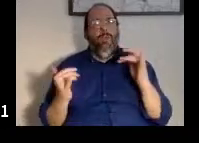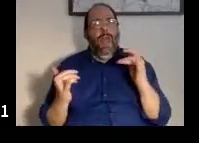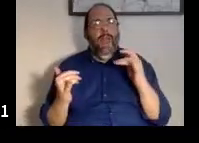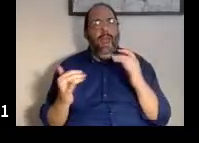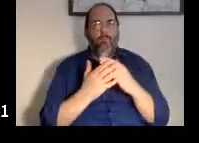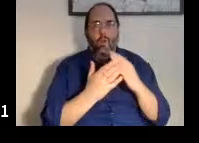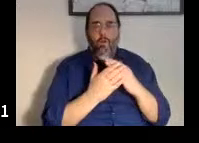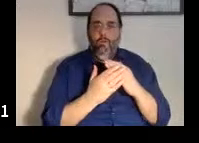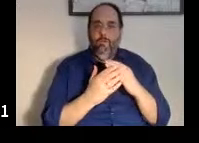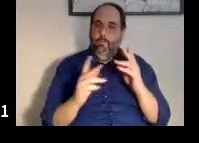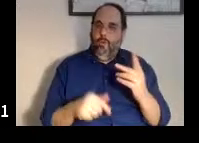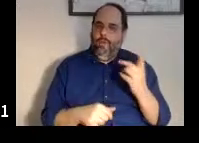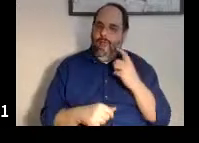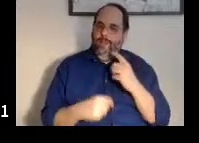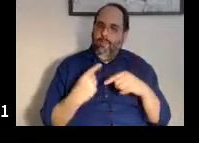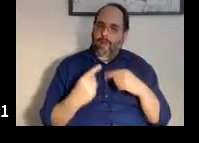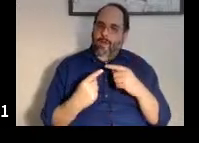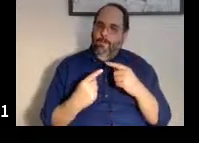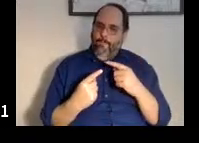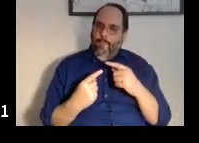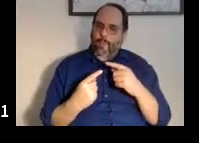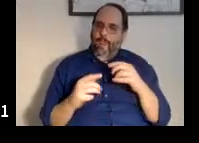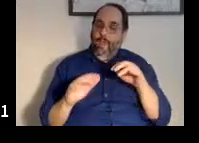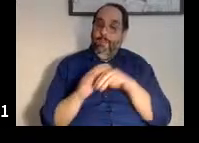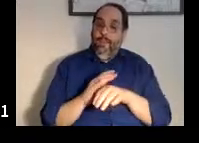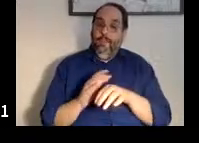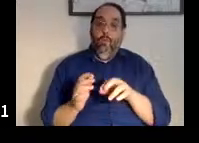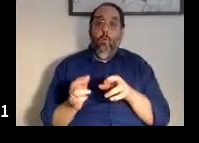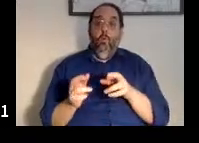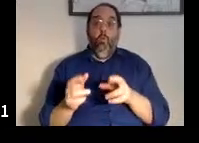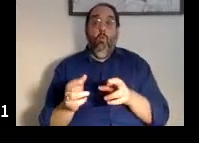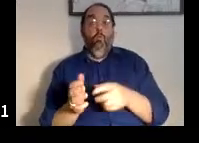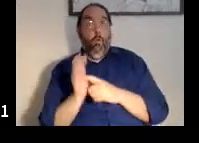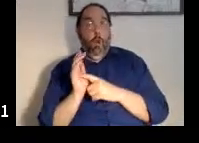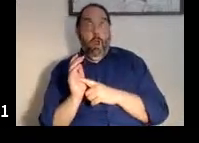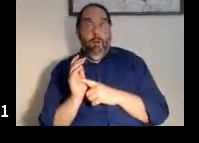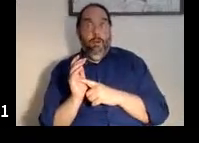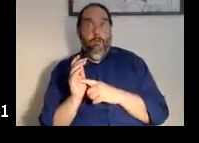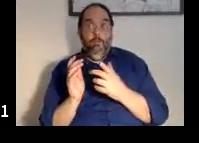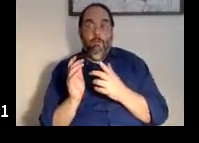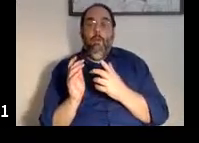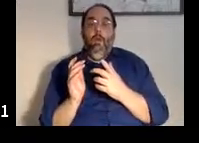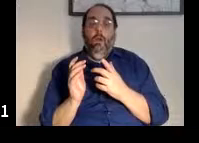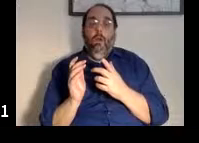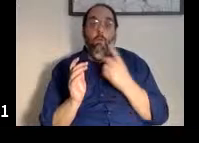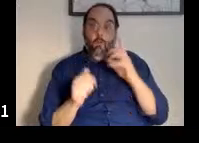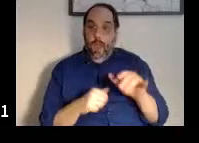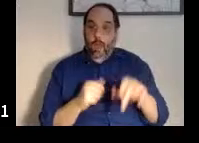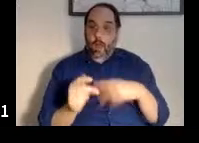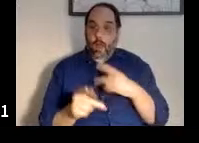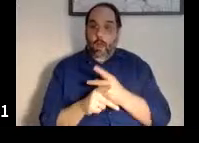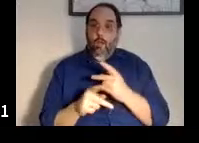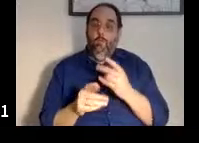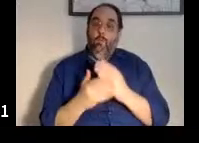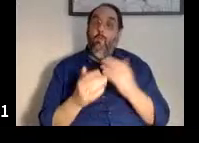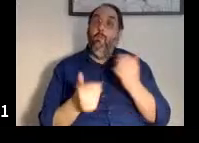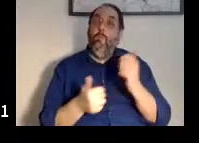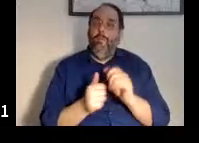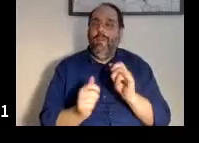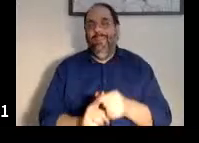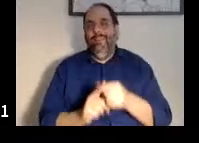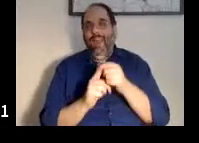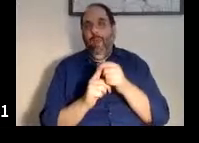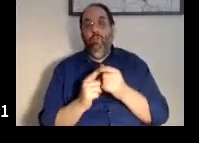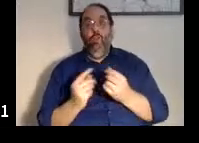And that question was about the accessible route requirement in water play components. And remember, there's exceptions from the